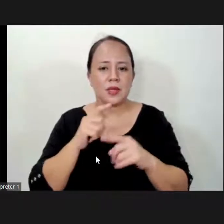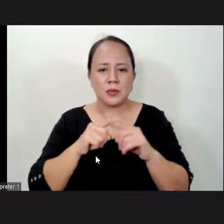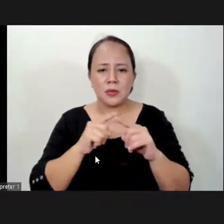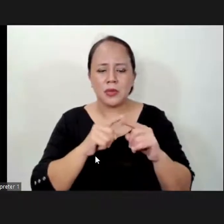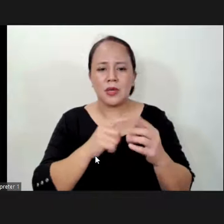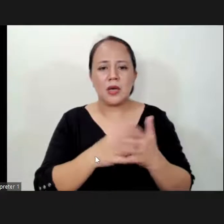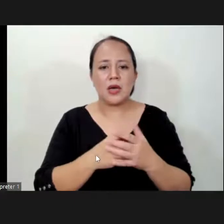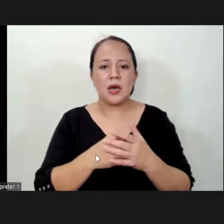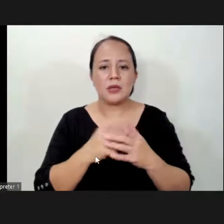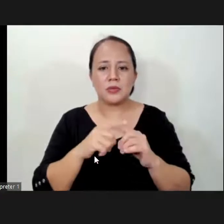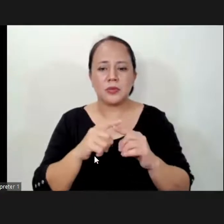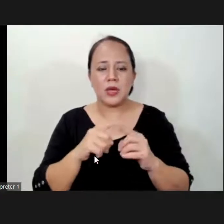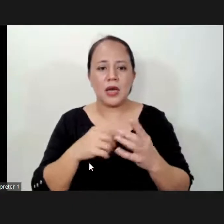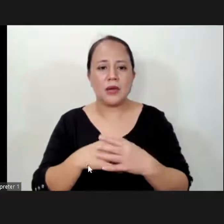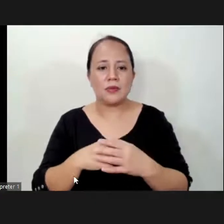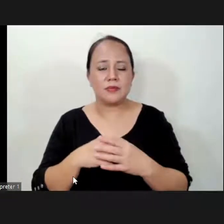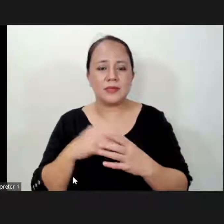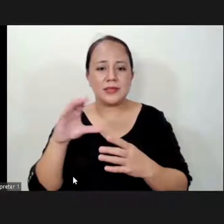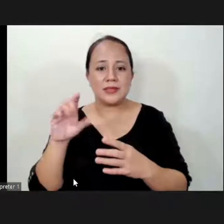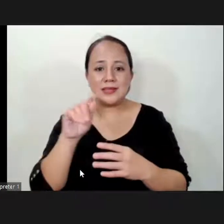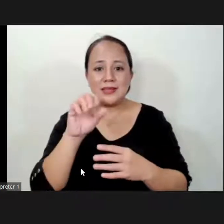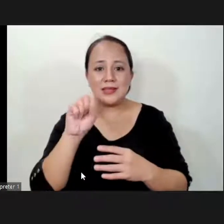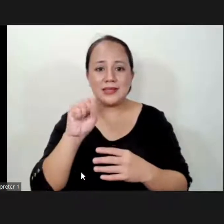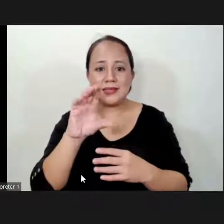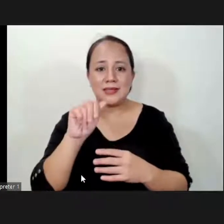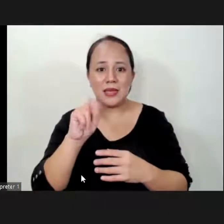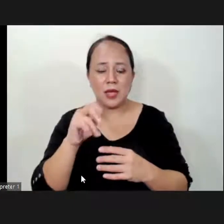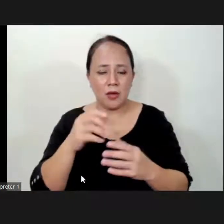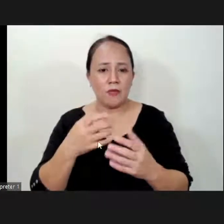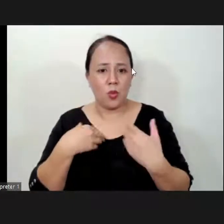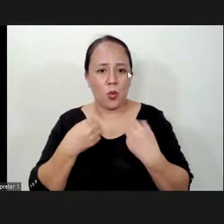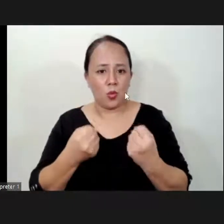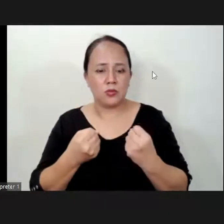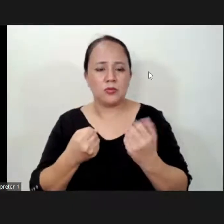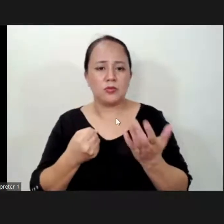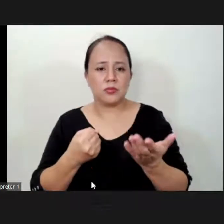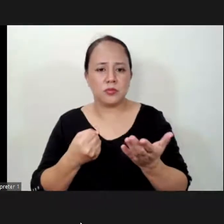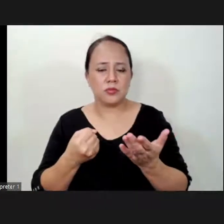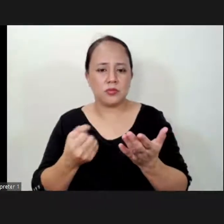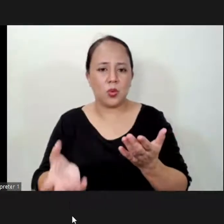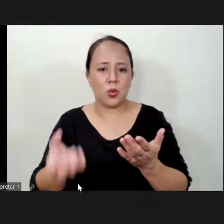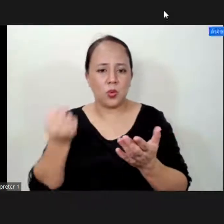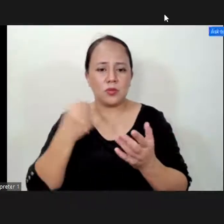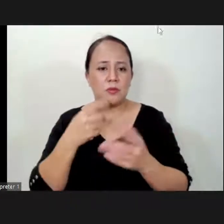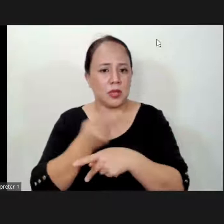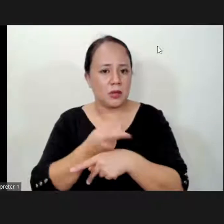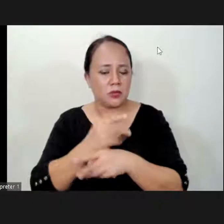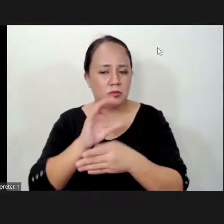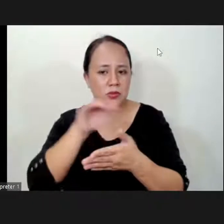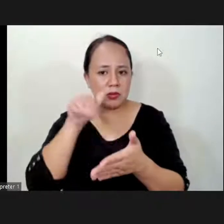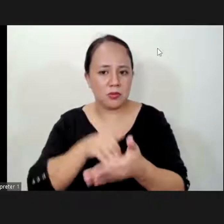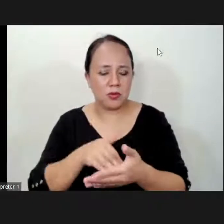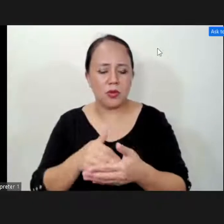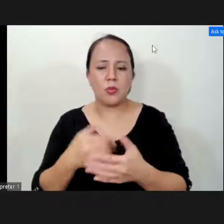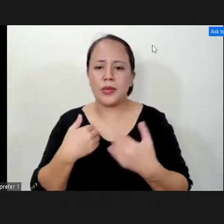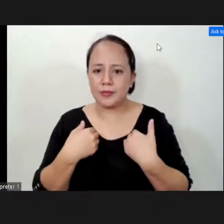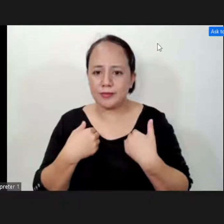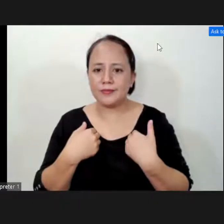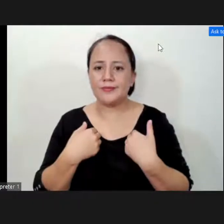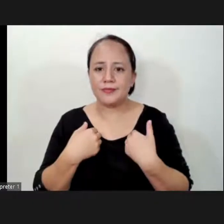PET CT scan with its own cyclotron center, with its own cyclotron production center. We have